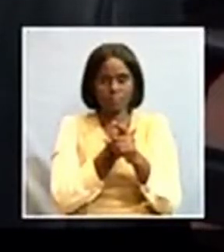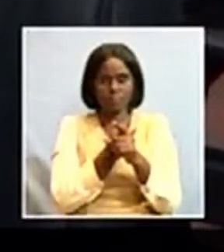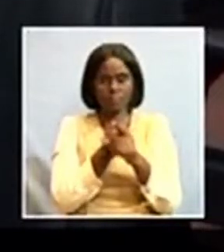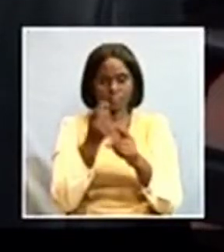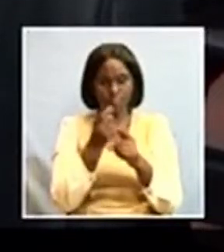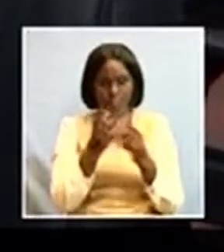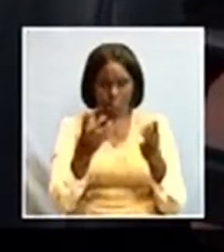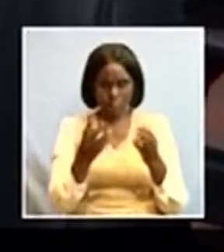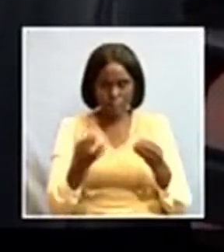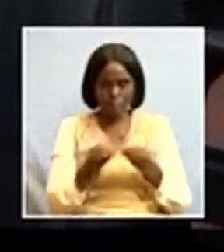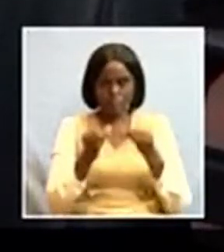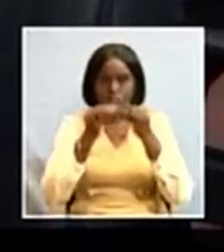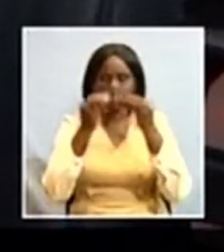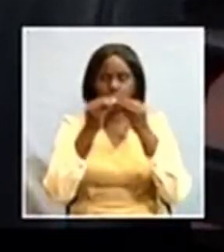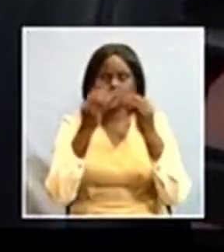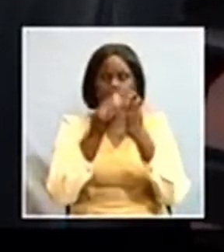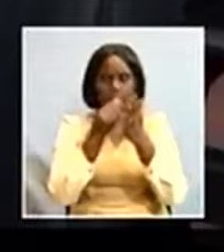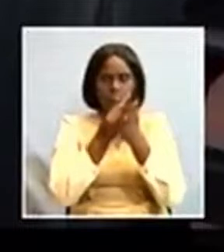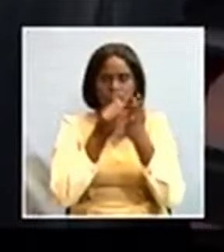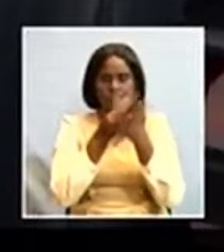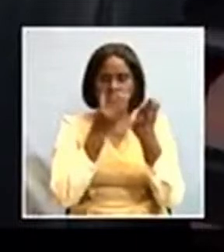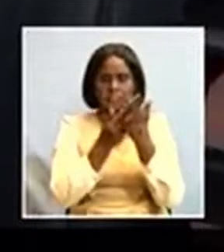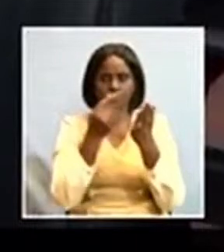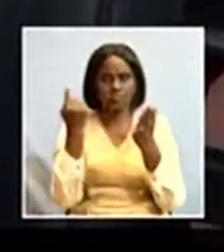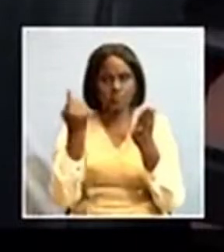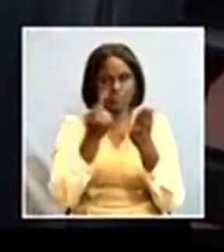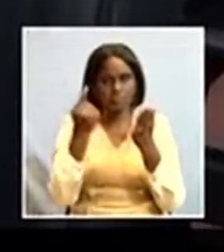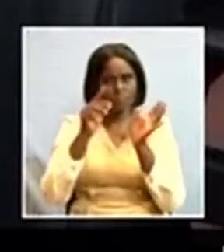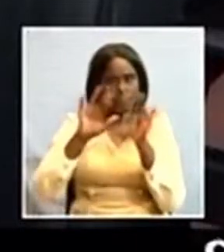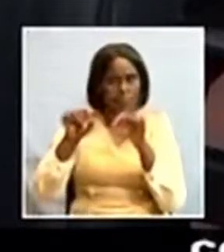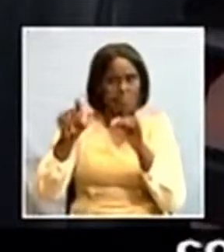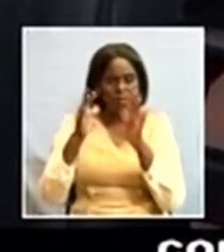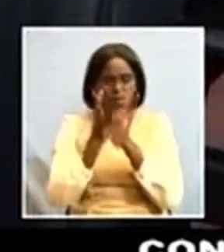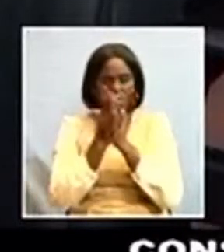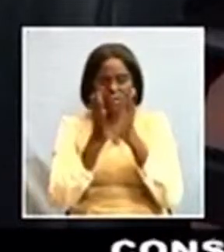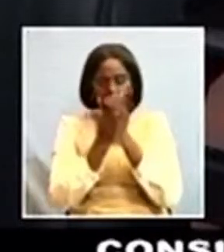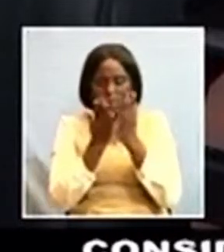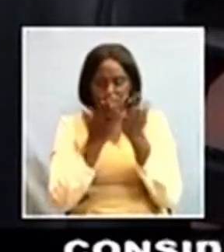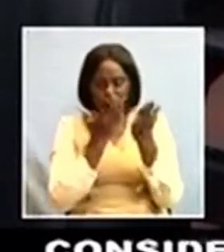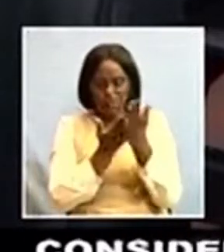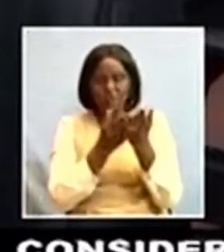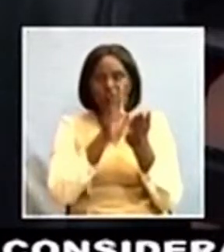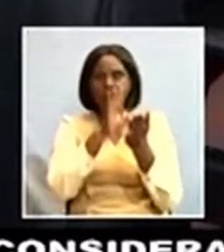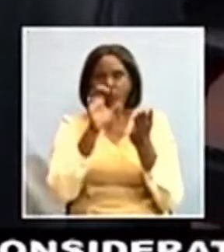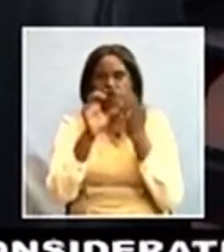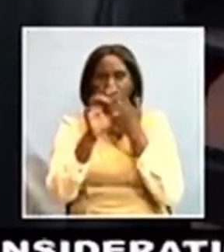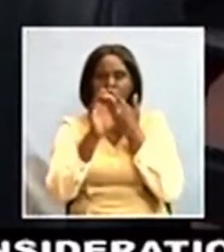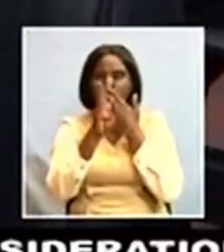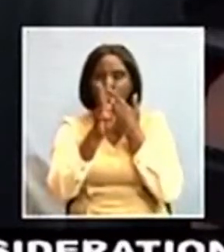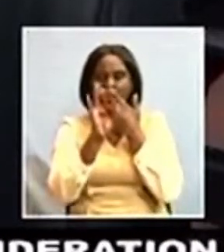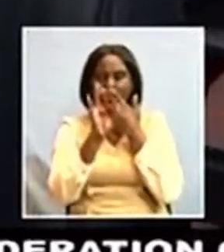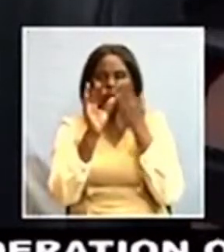the total sum on the isolated ledgers is